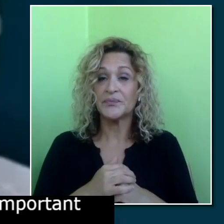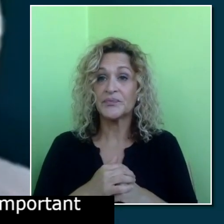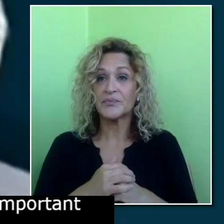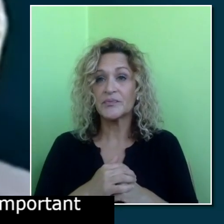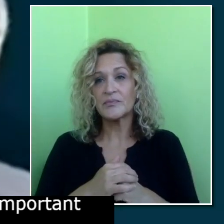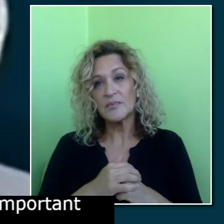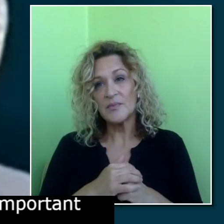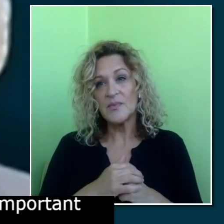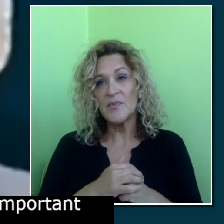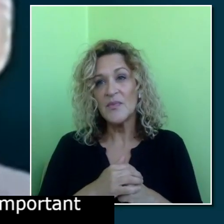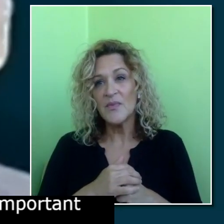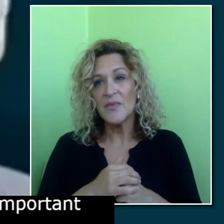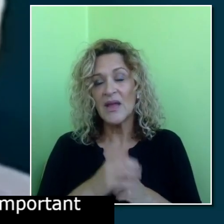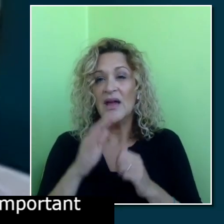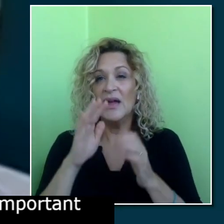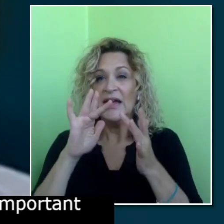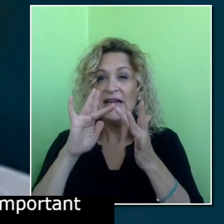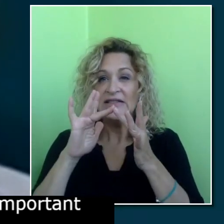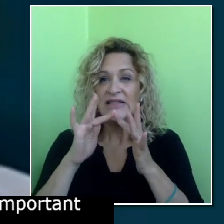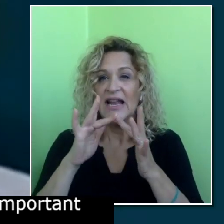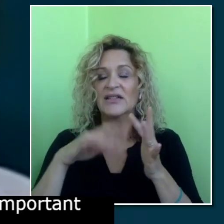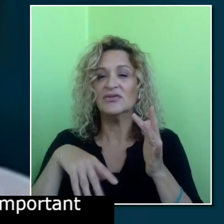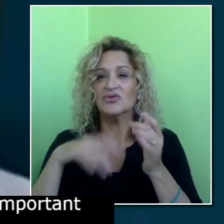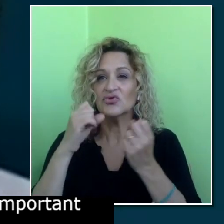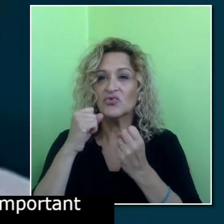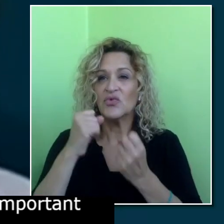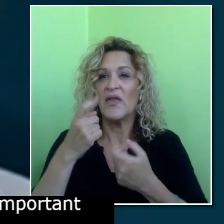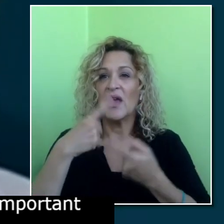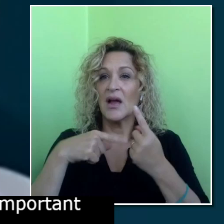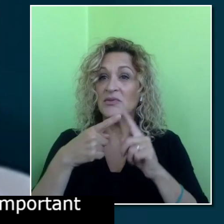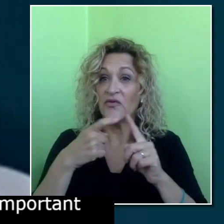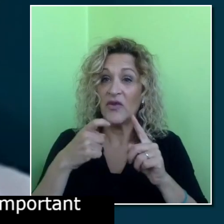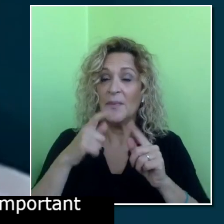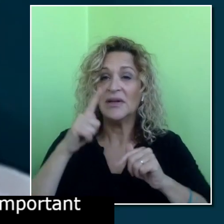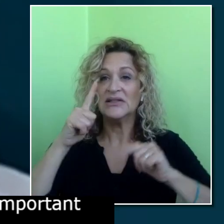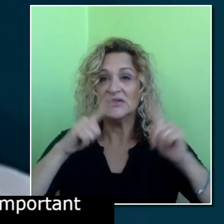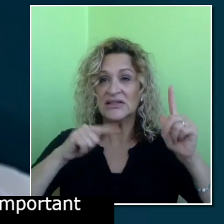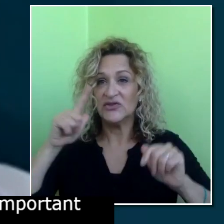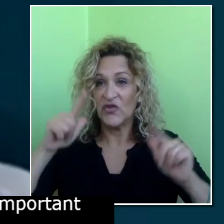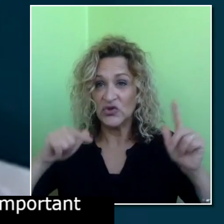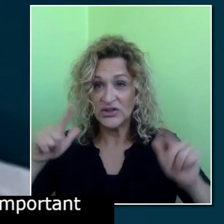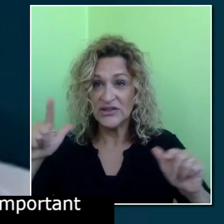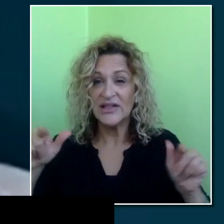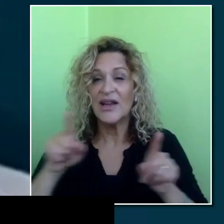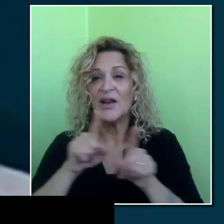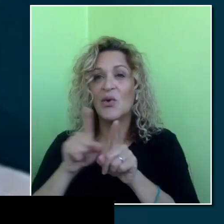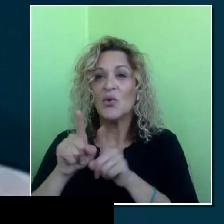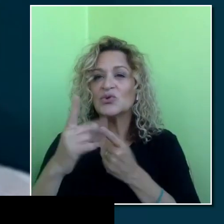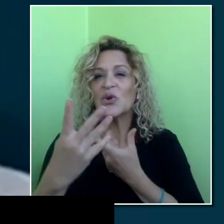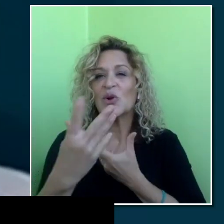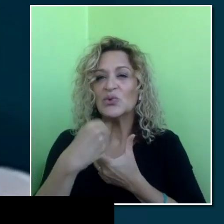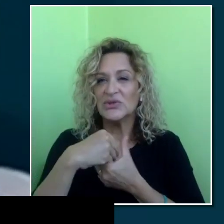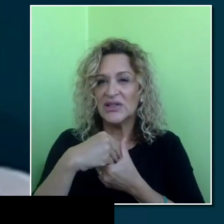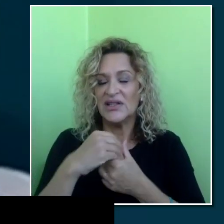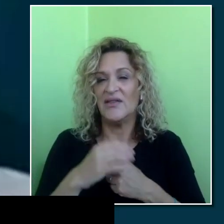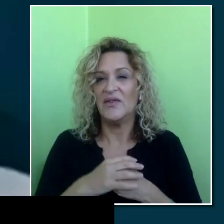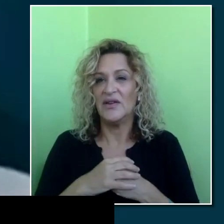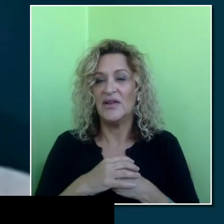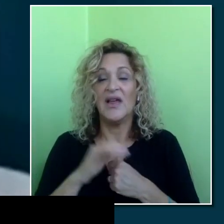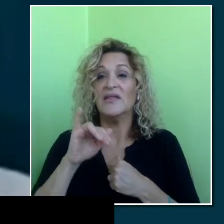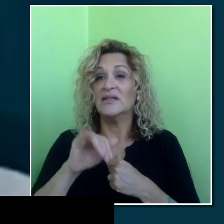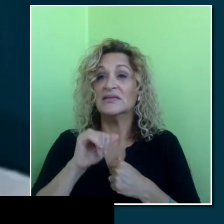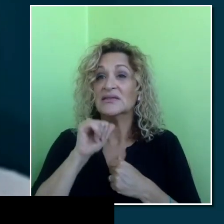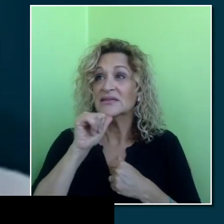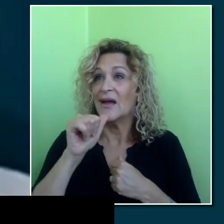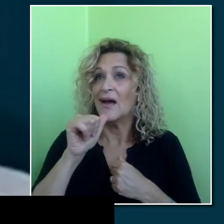The internet's strength comes from its diversity and its inclusiveness. And this is not a social reality or